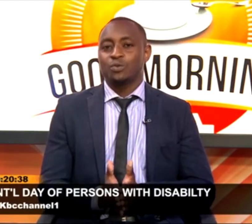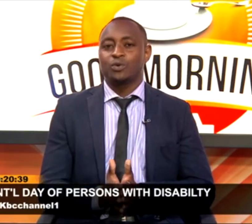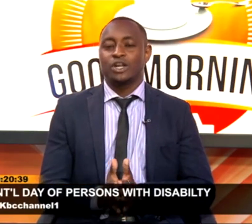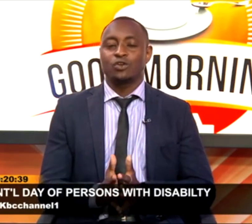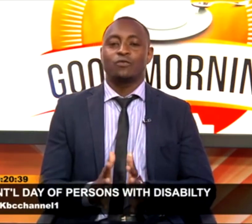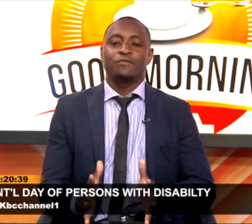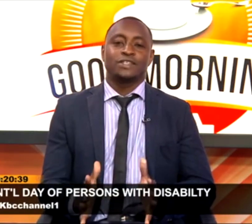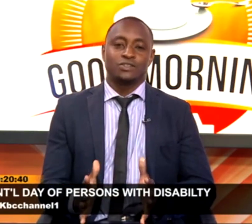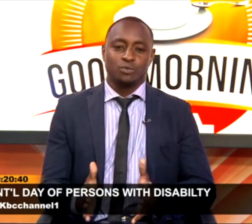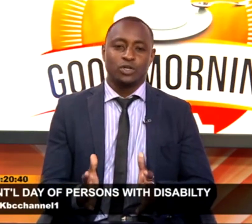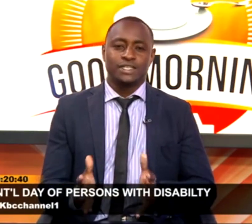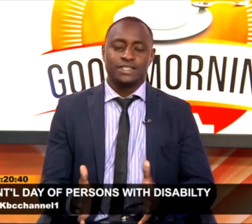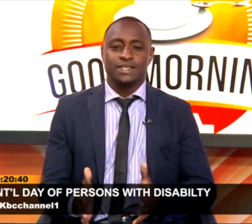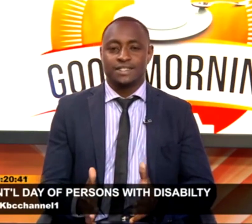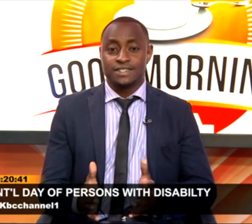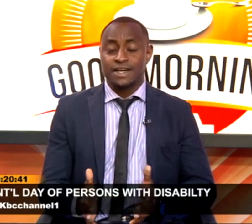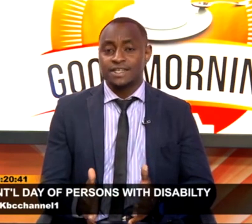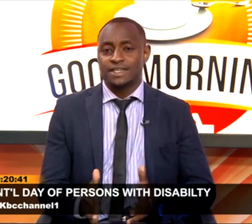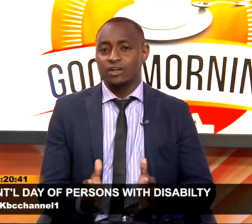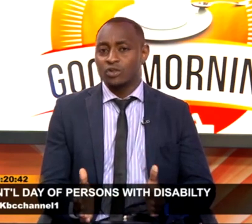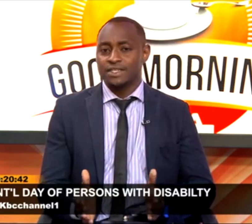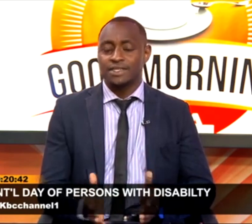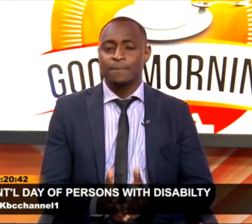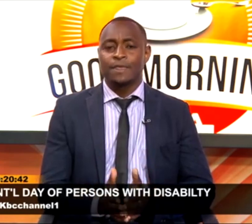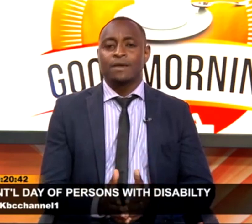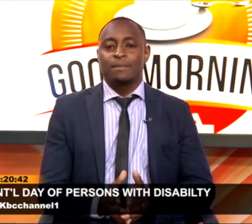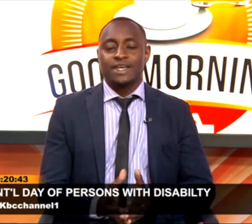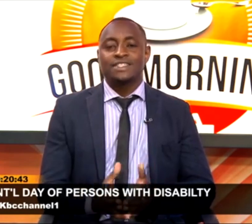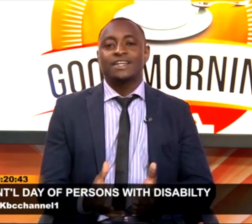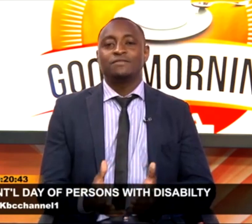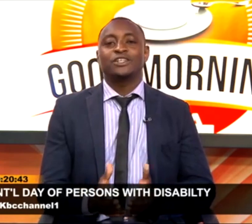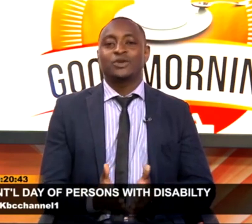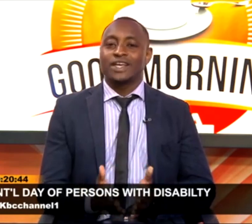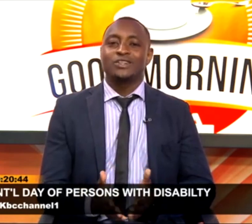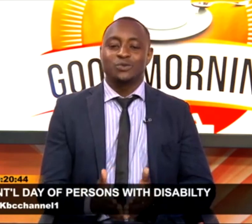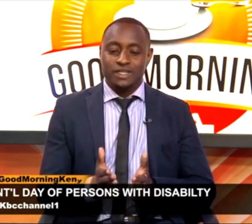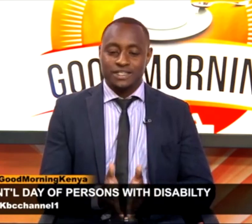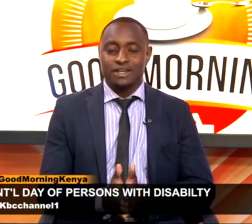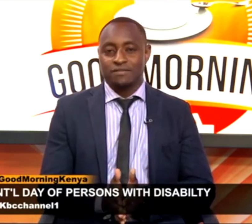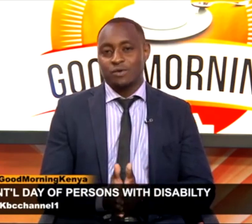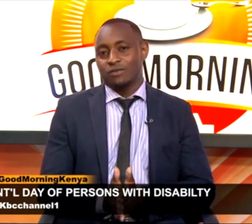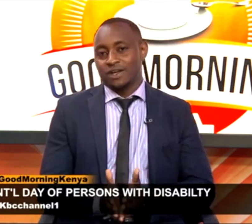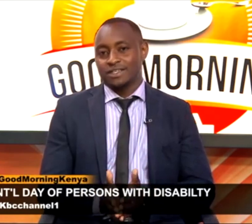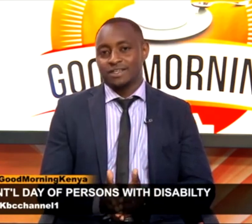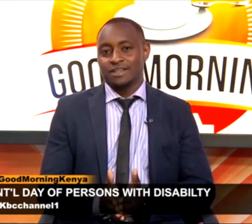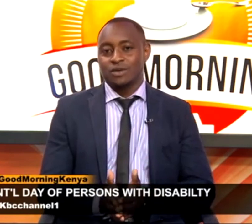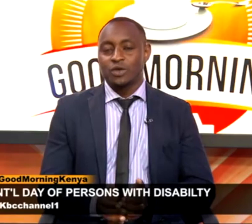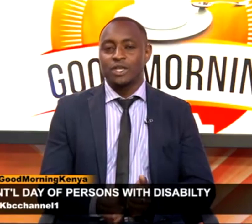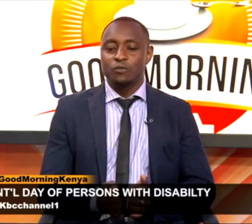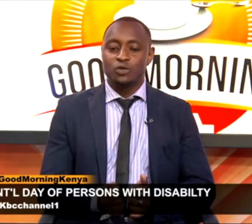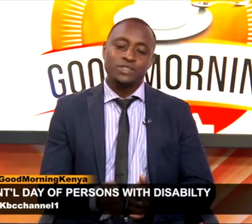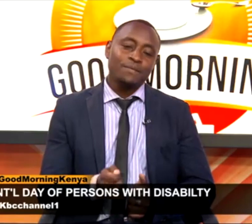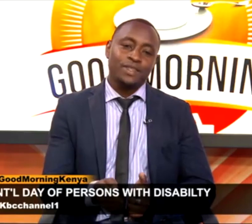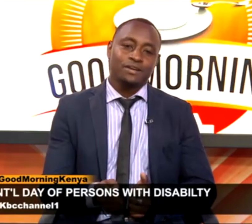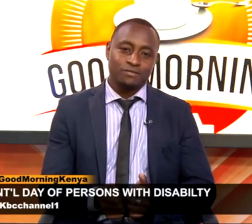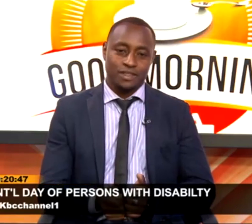we tend to put a lot of emphasis on politicians and structures and all this, but then it's an invitation again to each and every one of us.